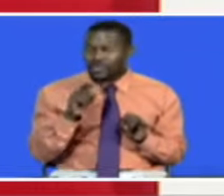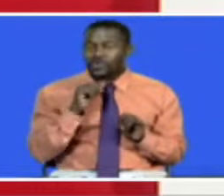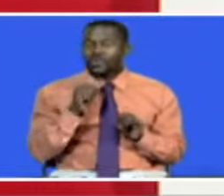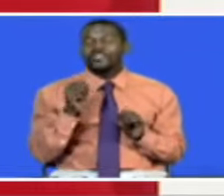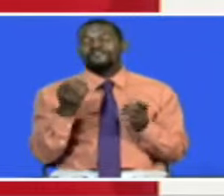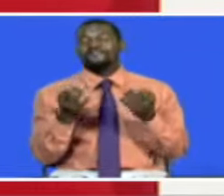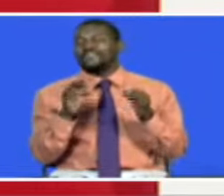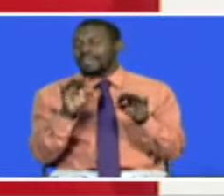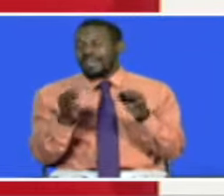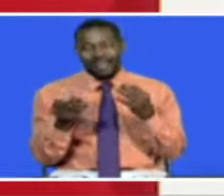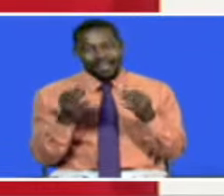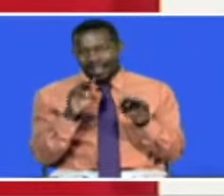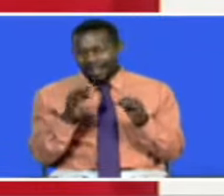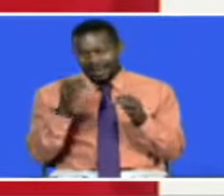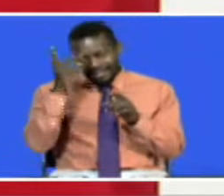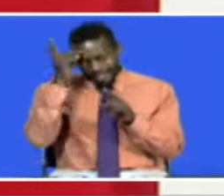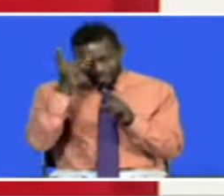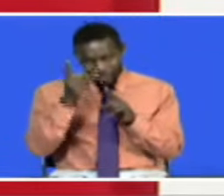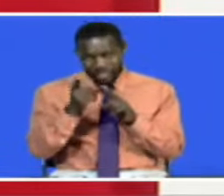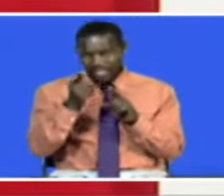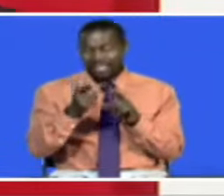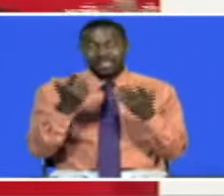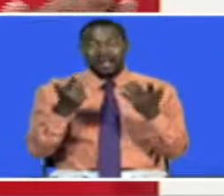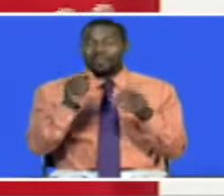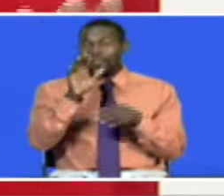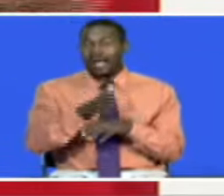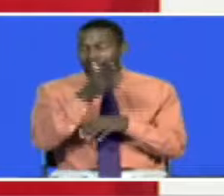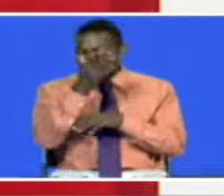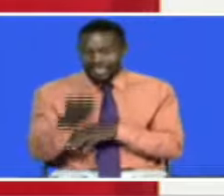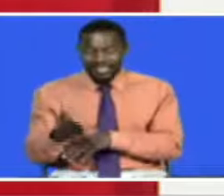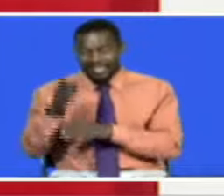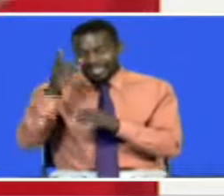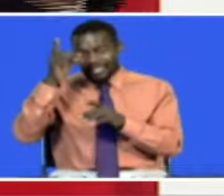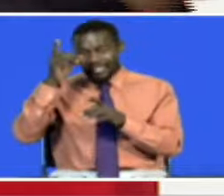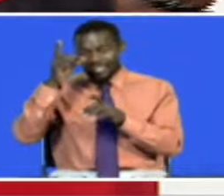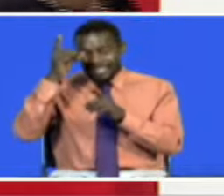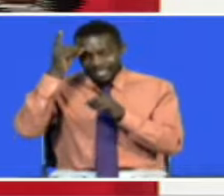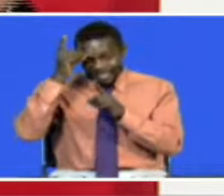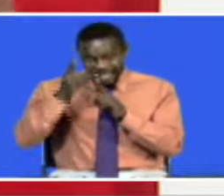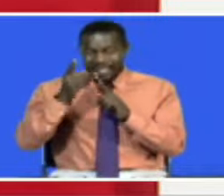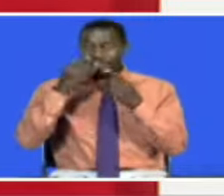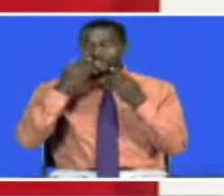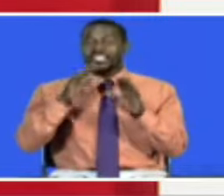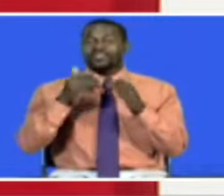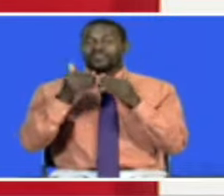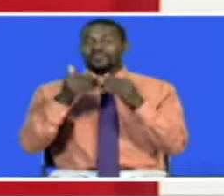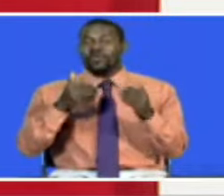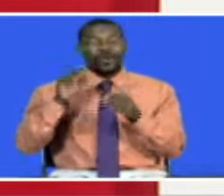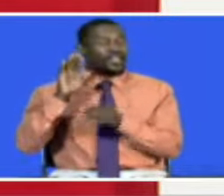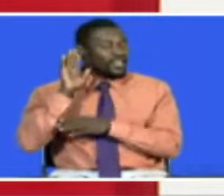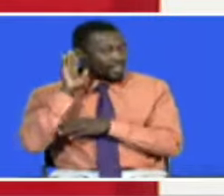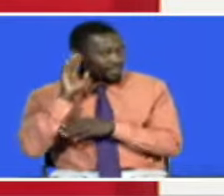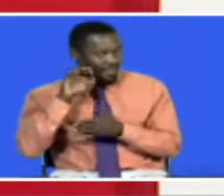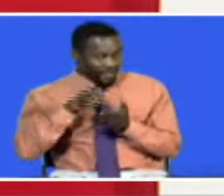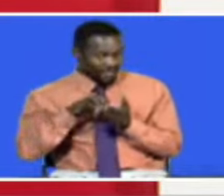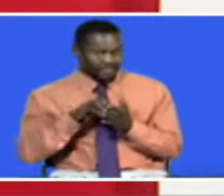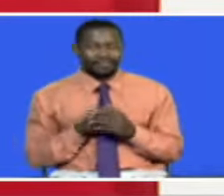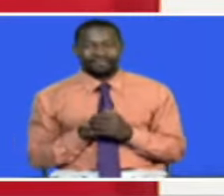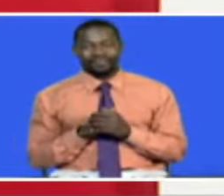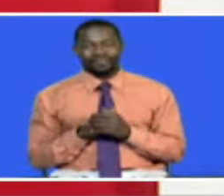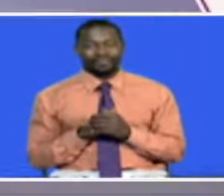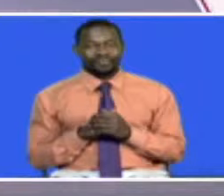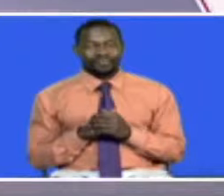fair, their minds were decided, they had made their decision beforehand, you're lending credence to the argument. Let's start